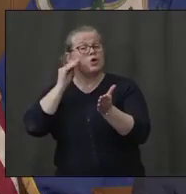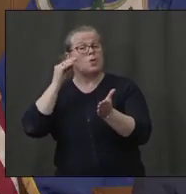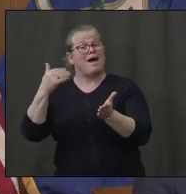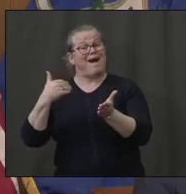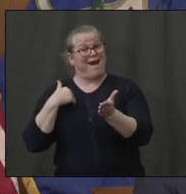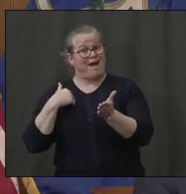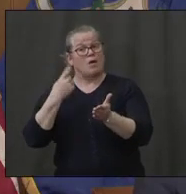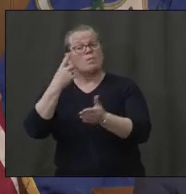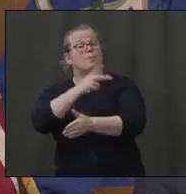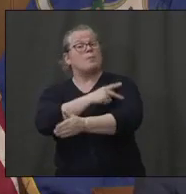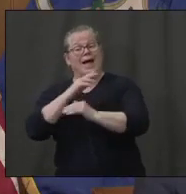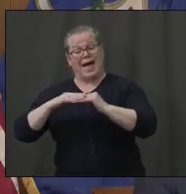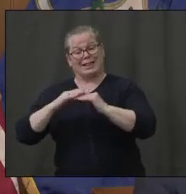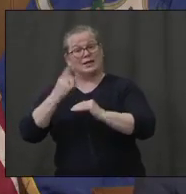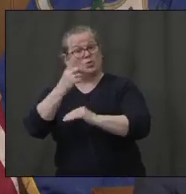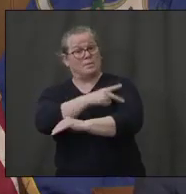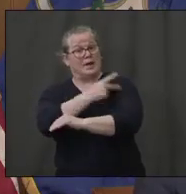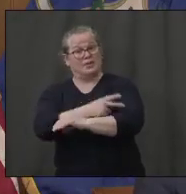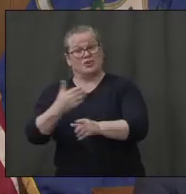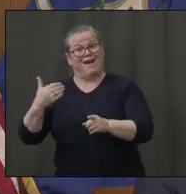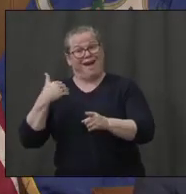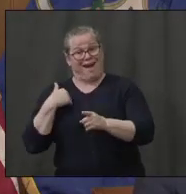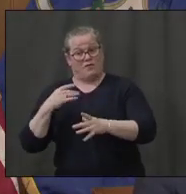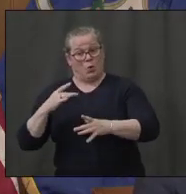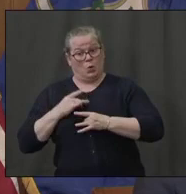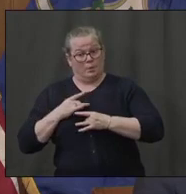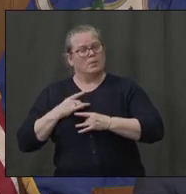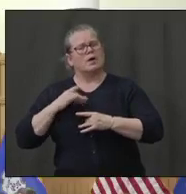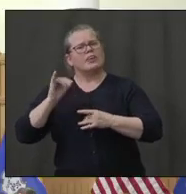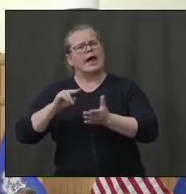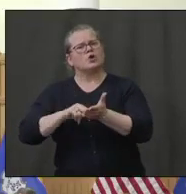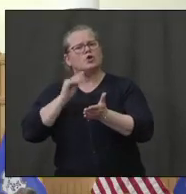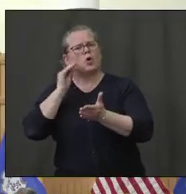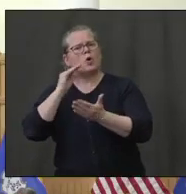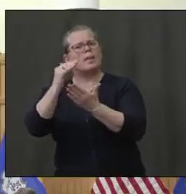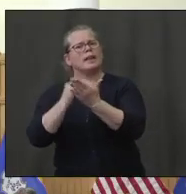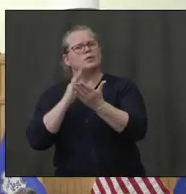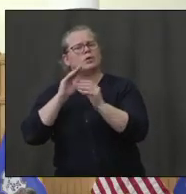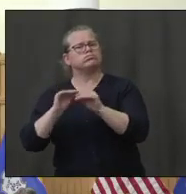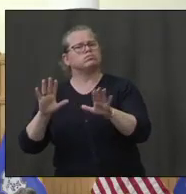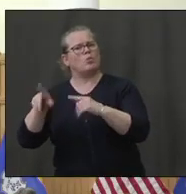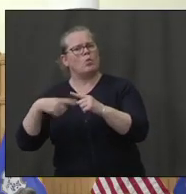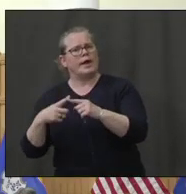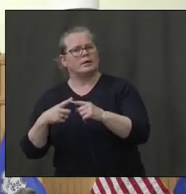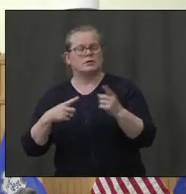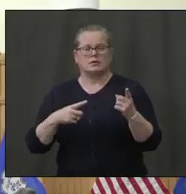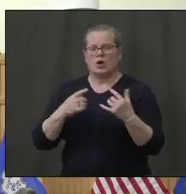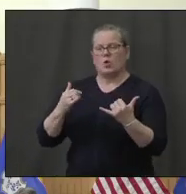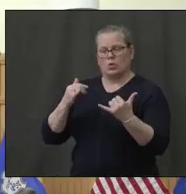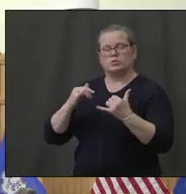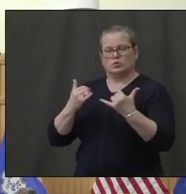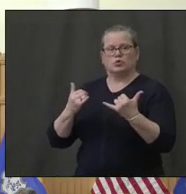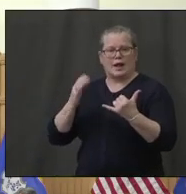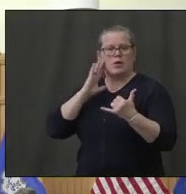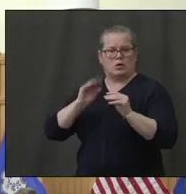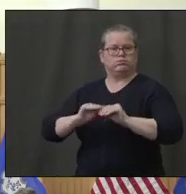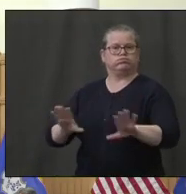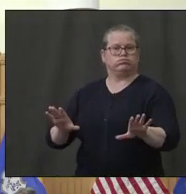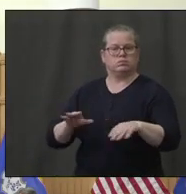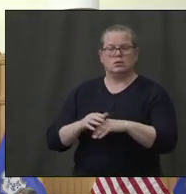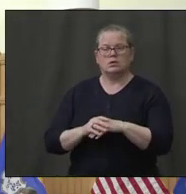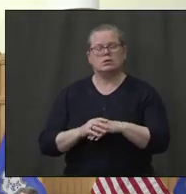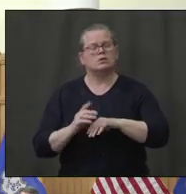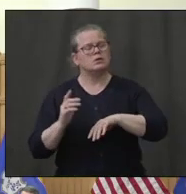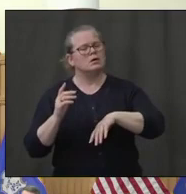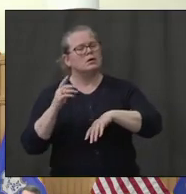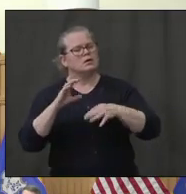That'll be in the release today. Regarding the curve for the graph showing the models, it seems that the peak